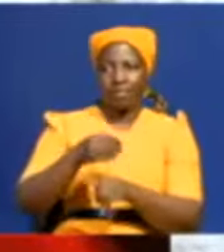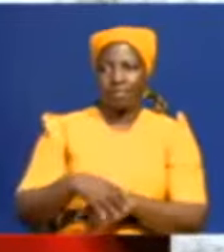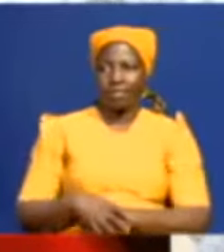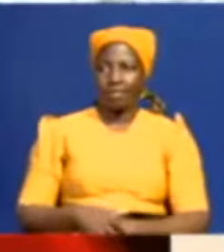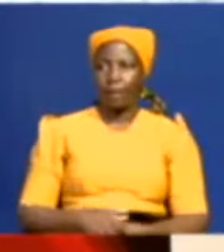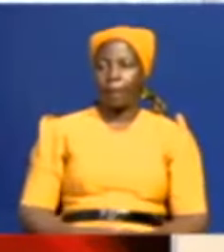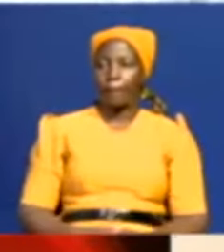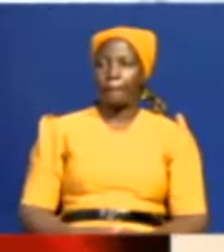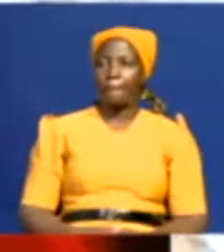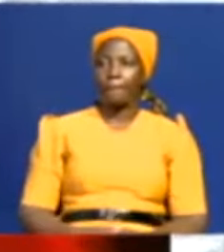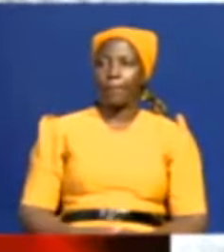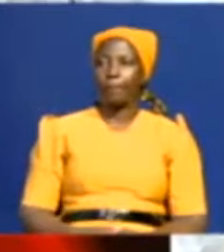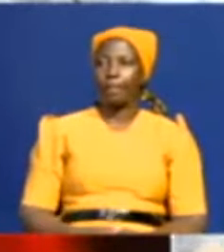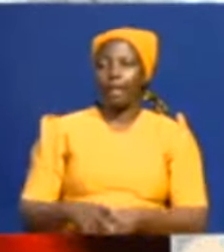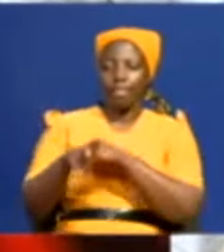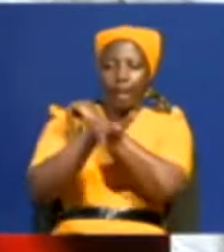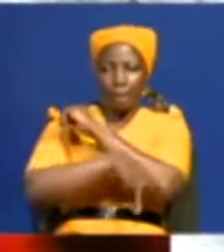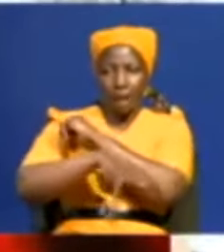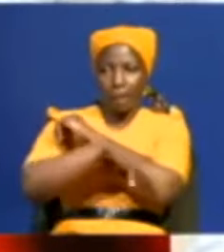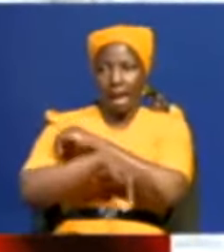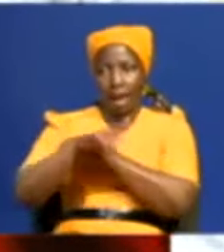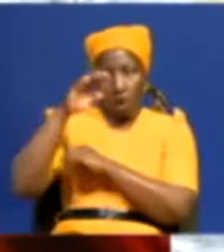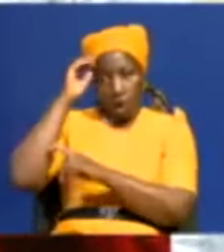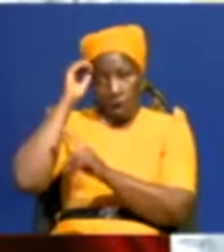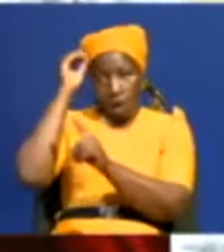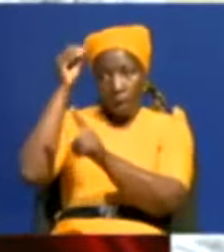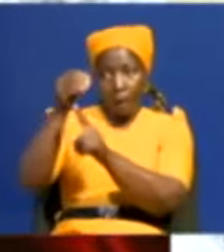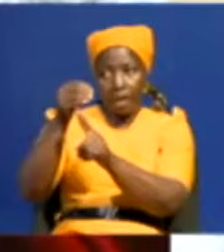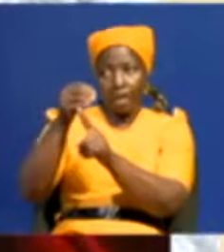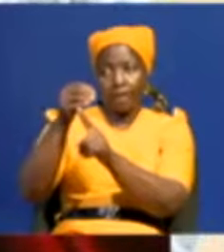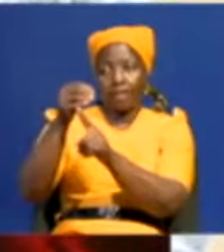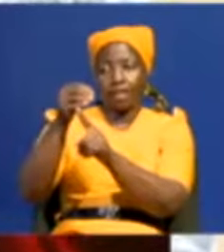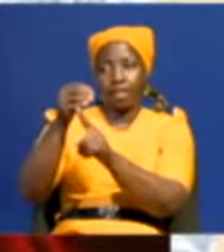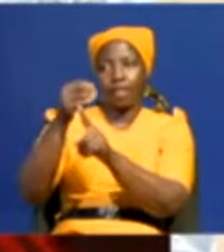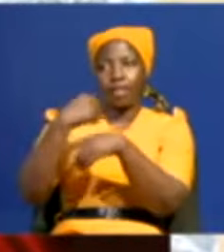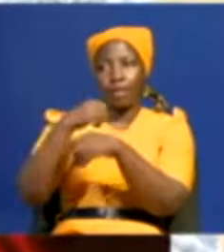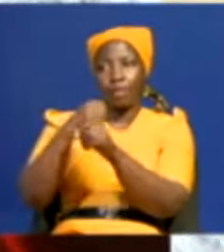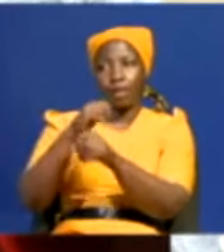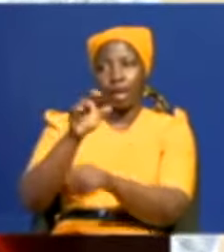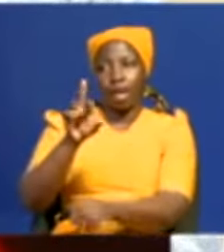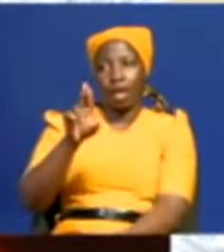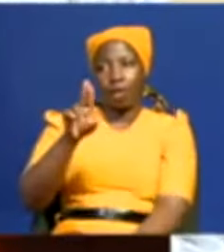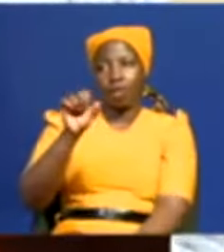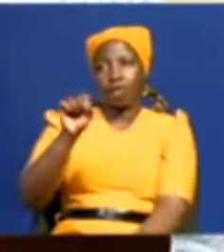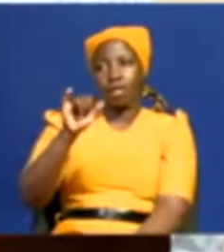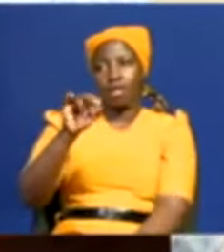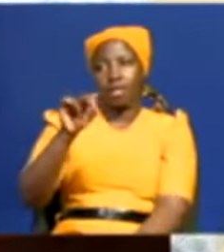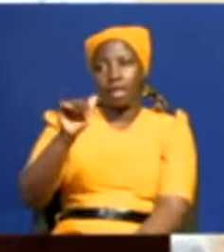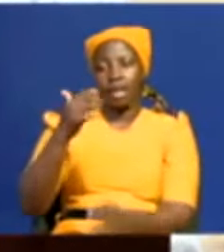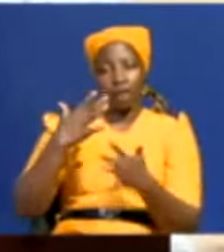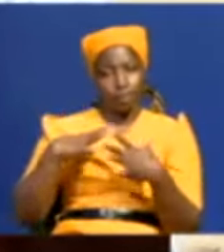it for you. The primary objective is to bring Rusingans together on development